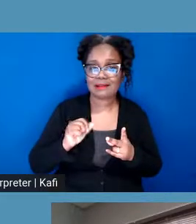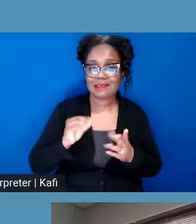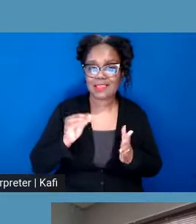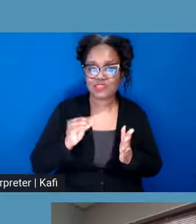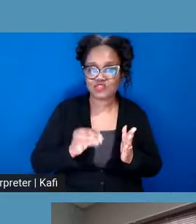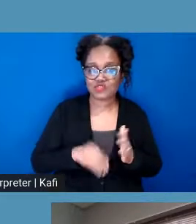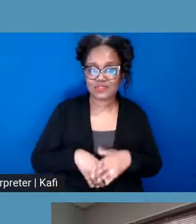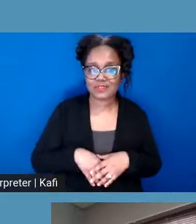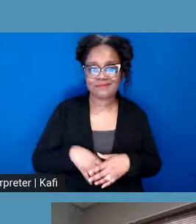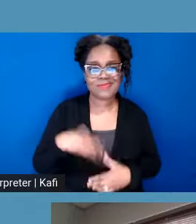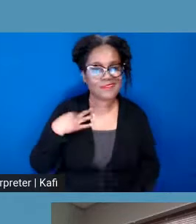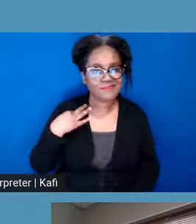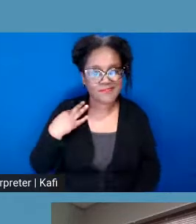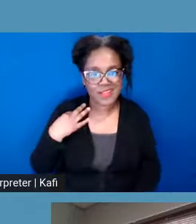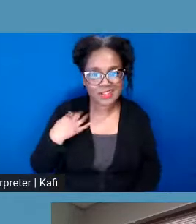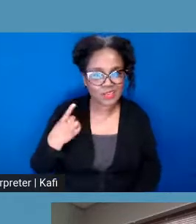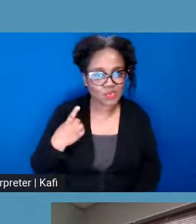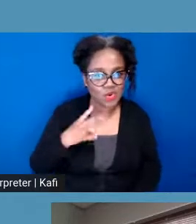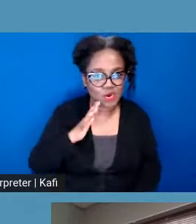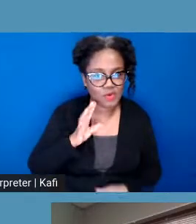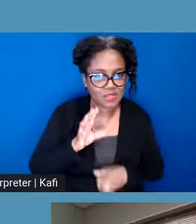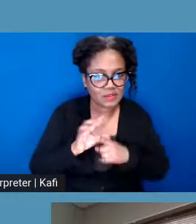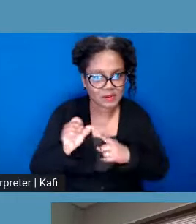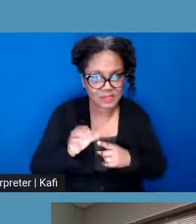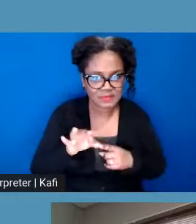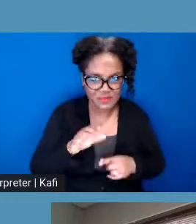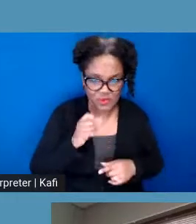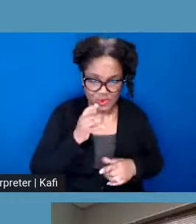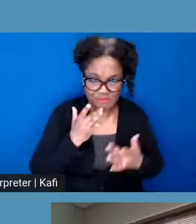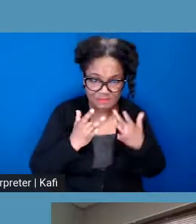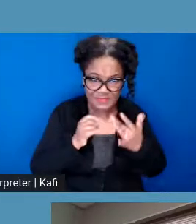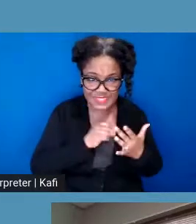Volunteers are always great if you have a small staff.